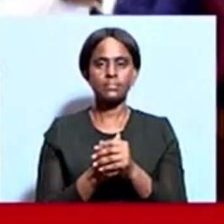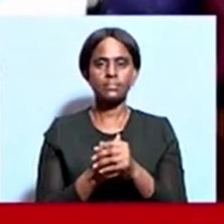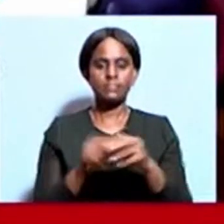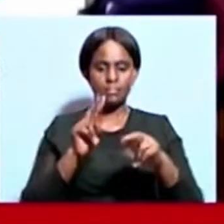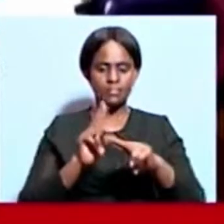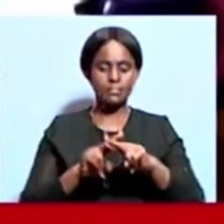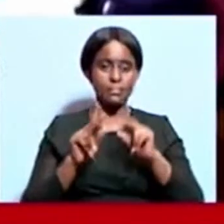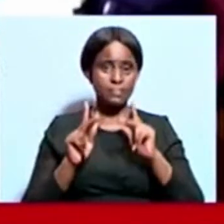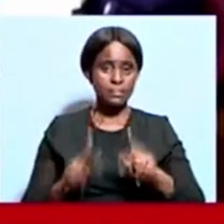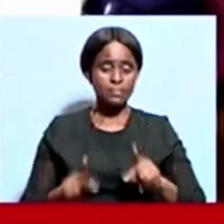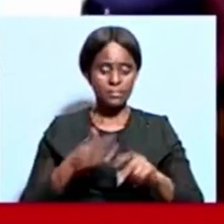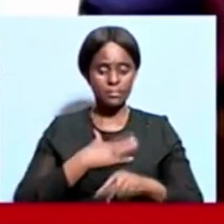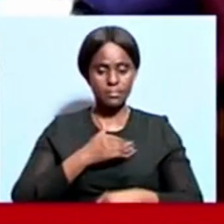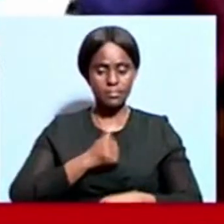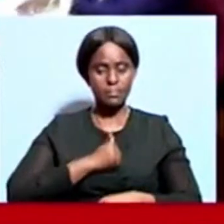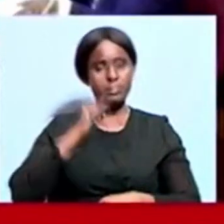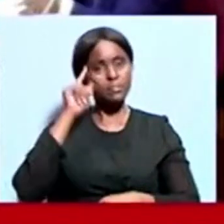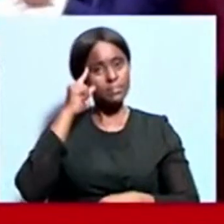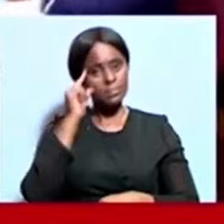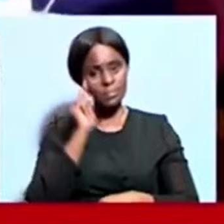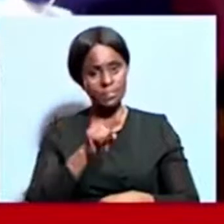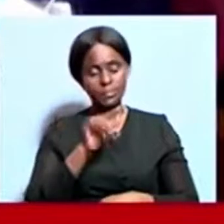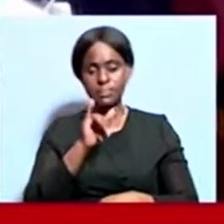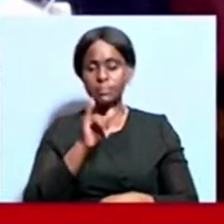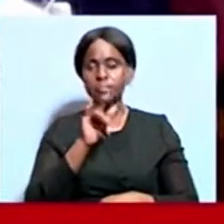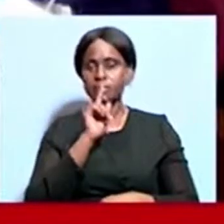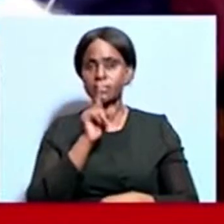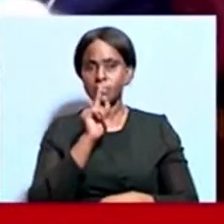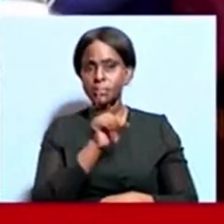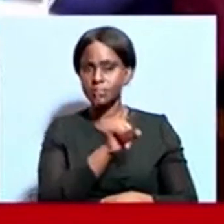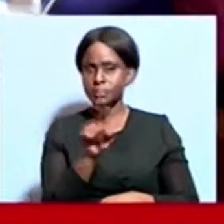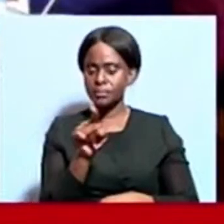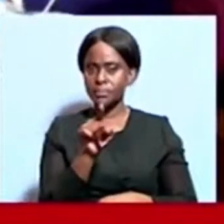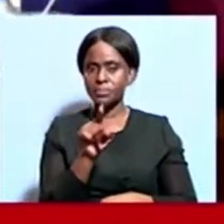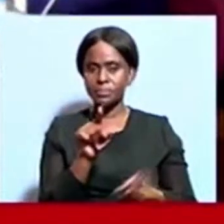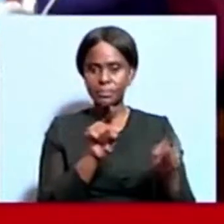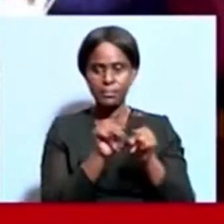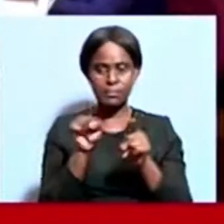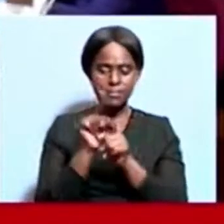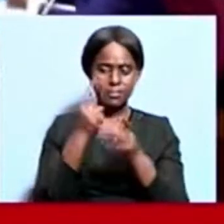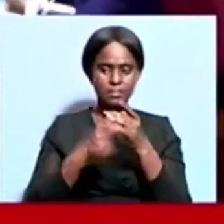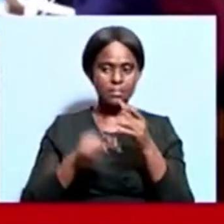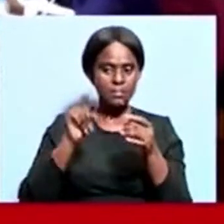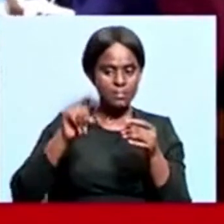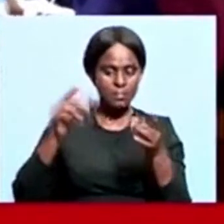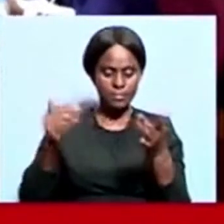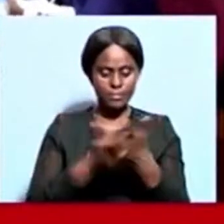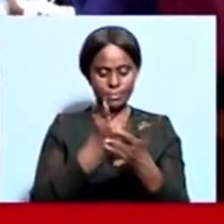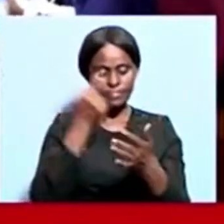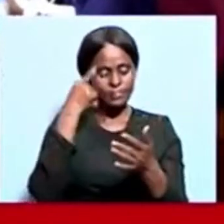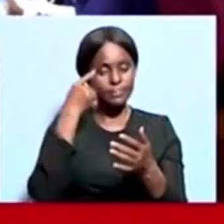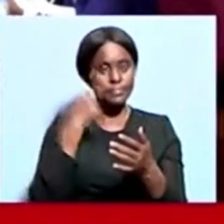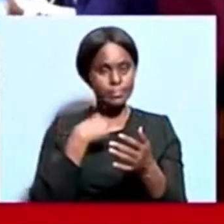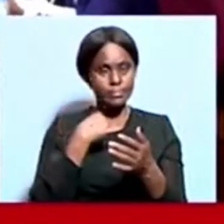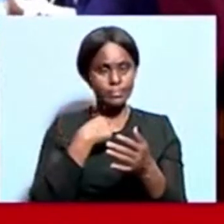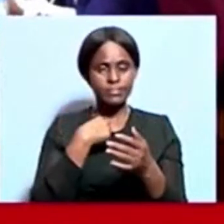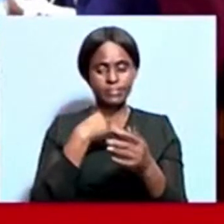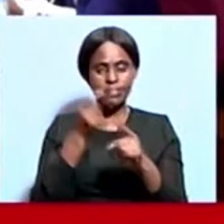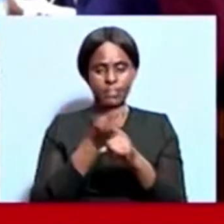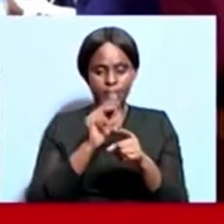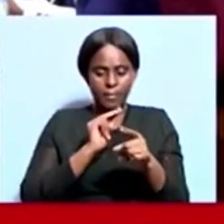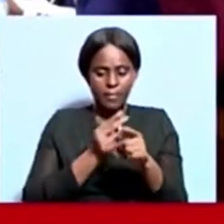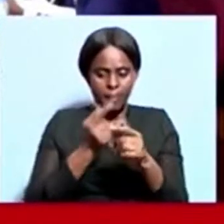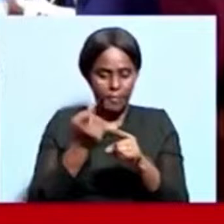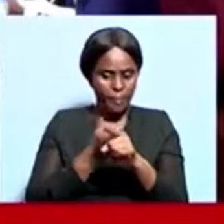Chairman, I think, yeah, this is also new to me, bearing from where we're coming